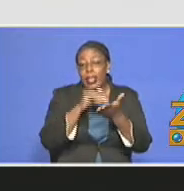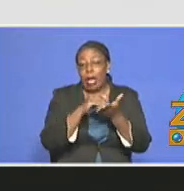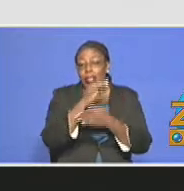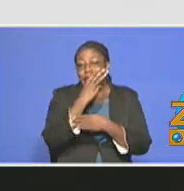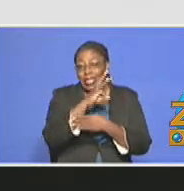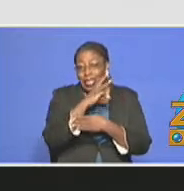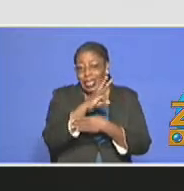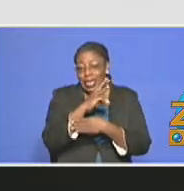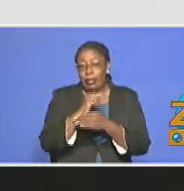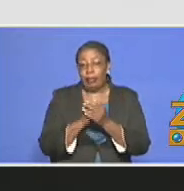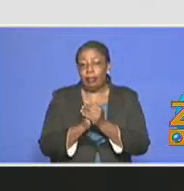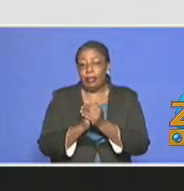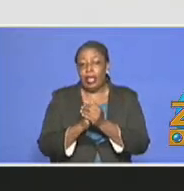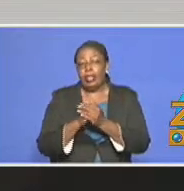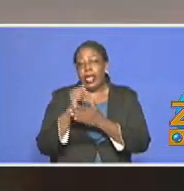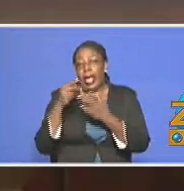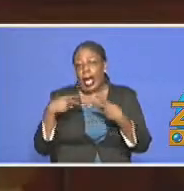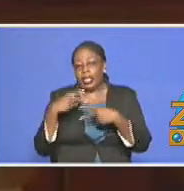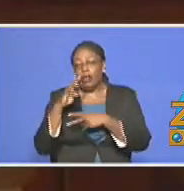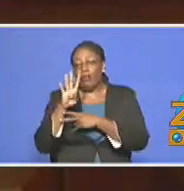2016, there were